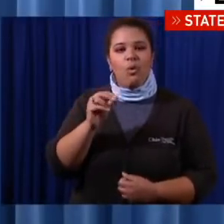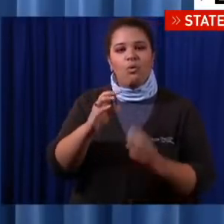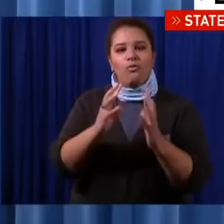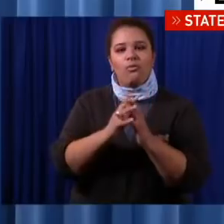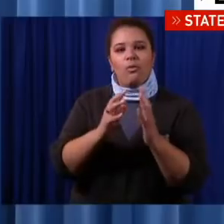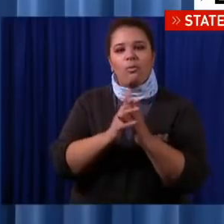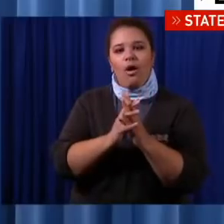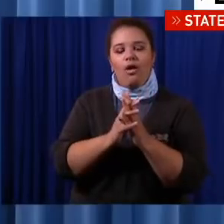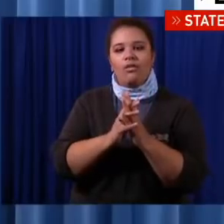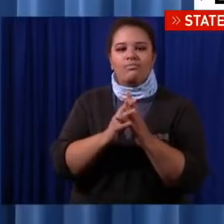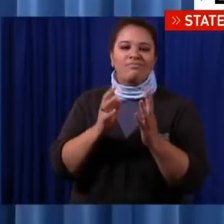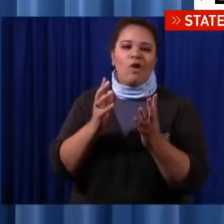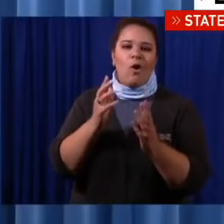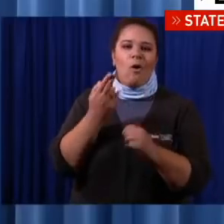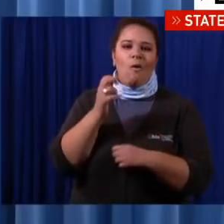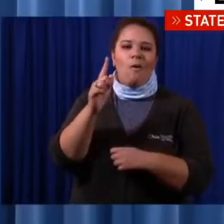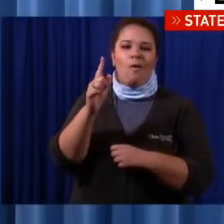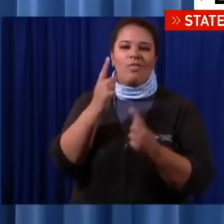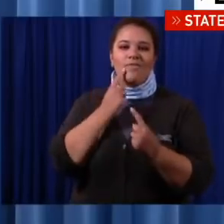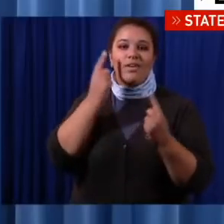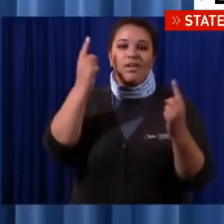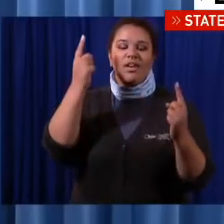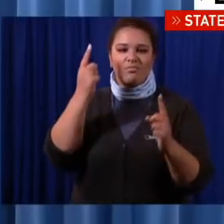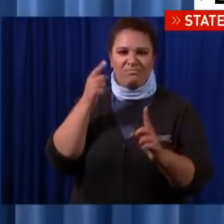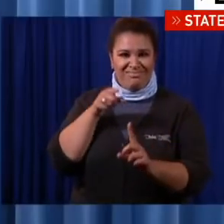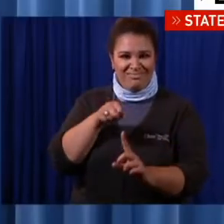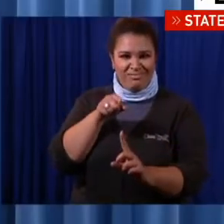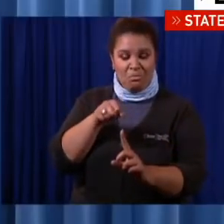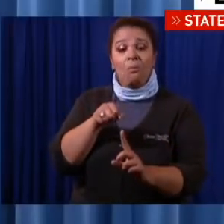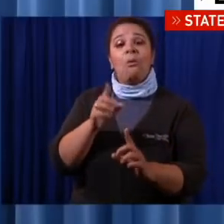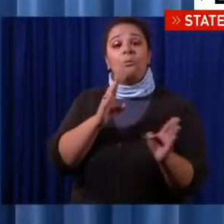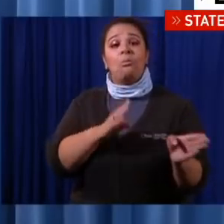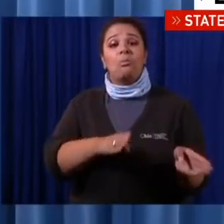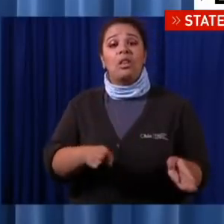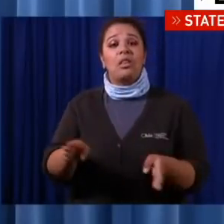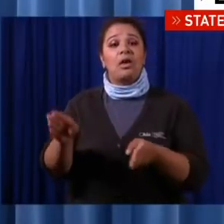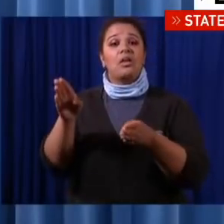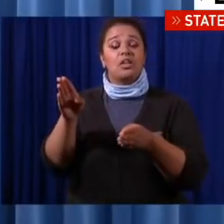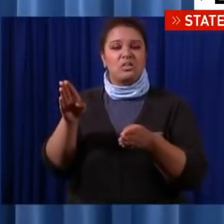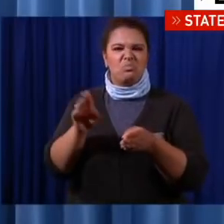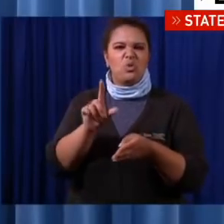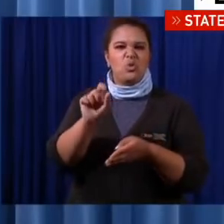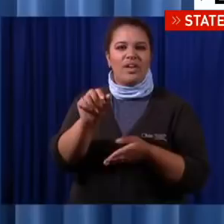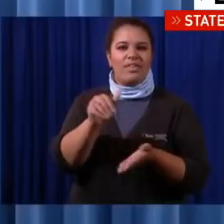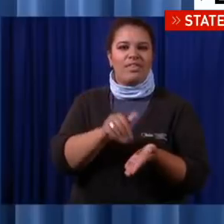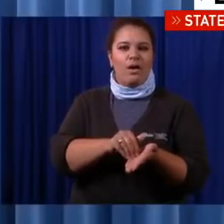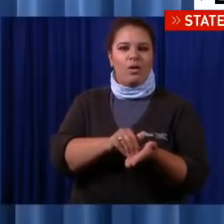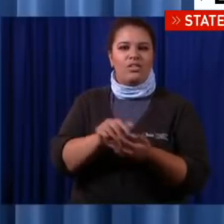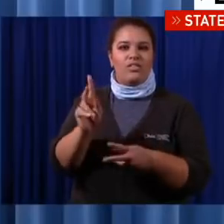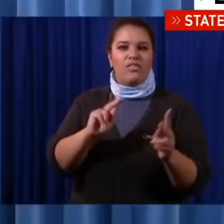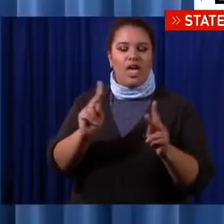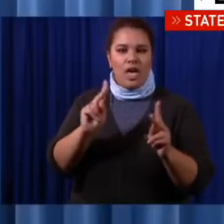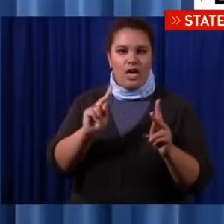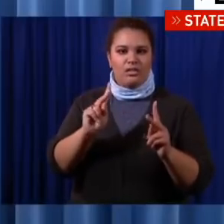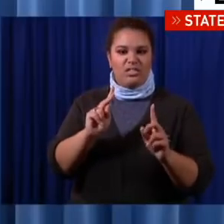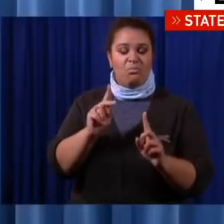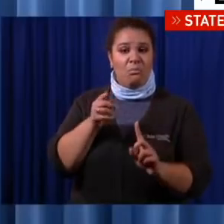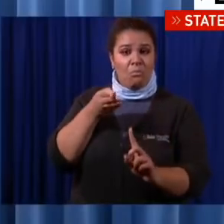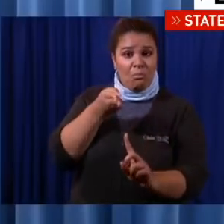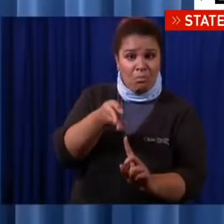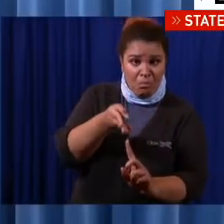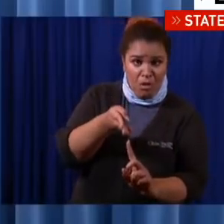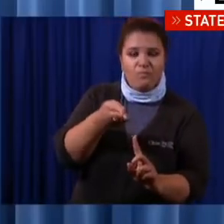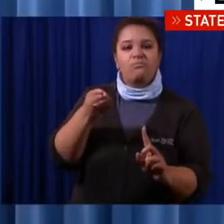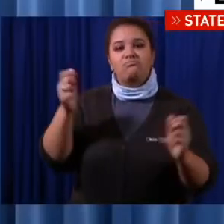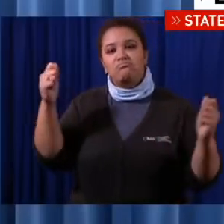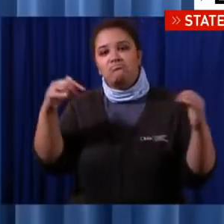open, is hoping to proceed as usual in early August with 20,000 fans in attendance for both the Hall of Fame induction